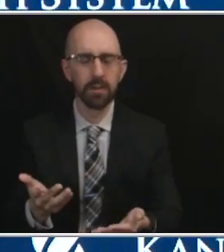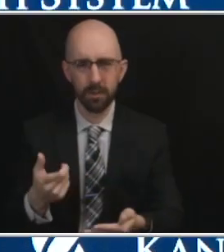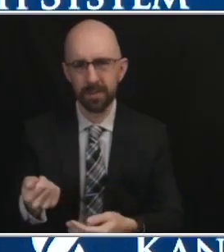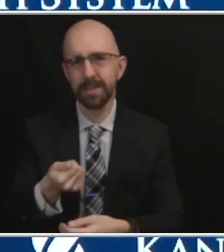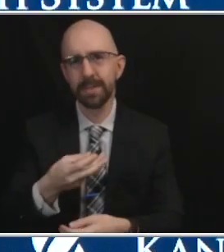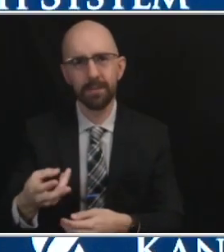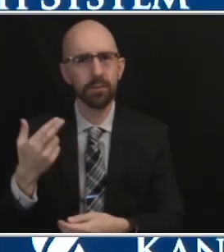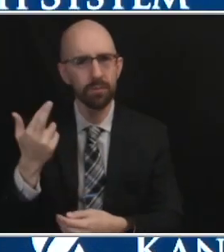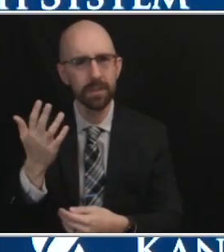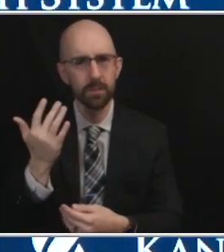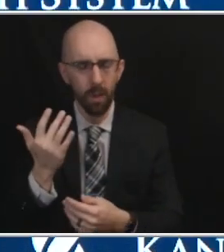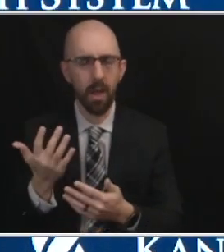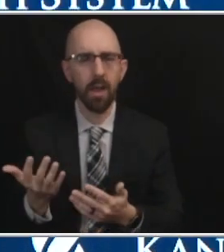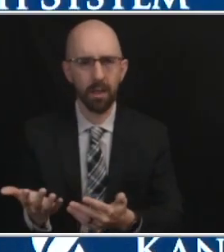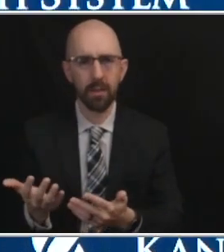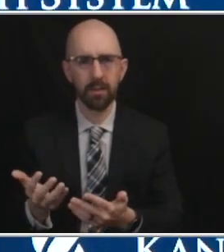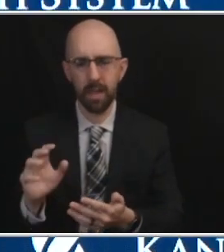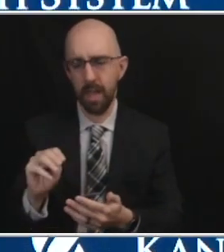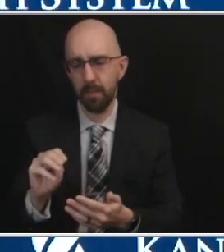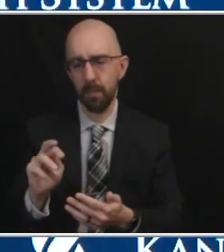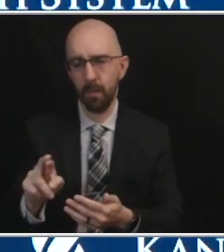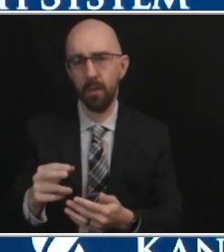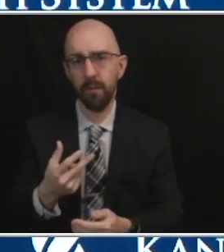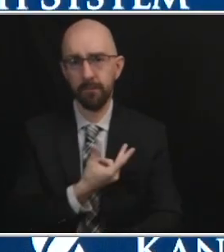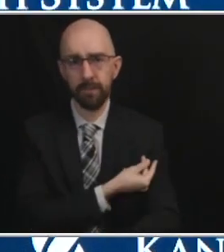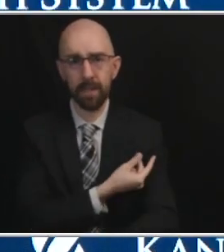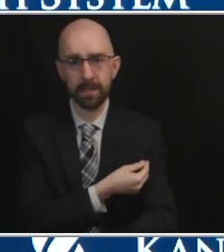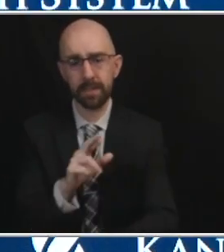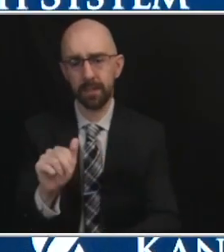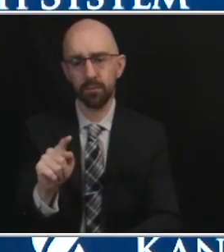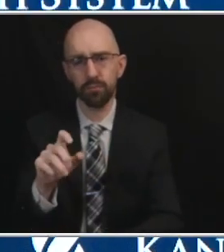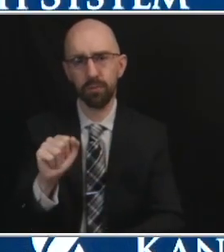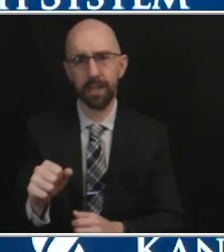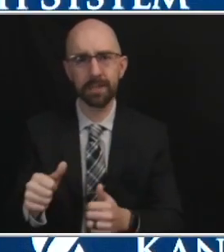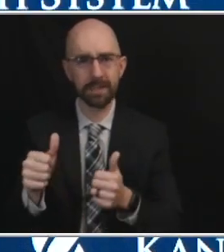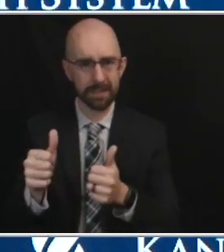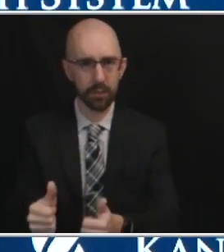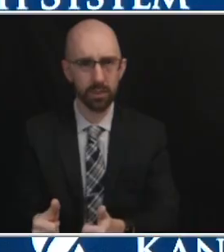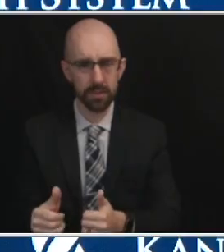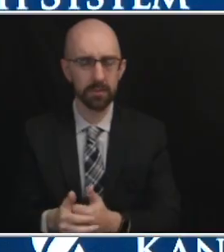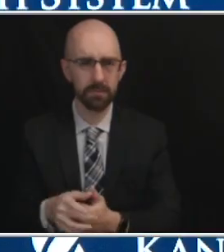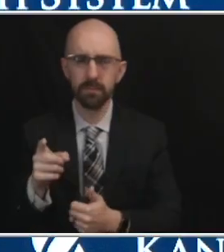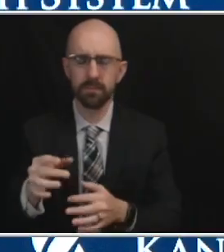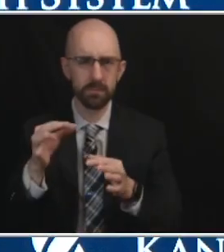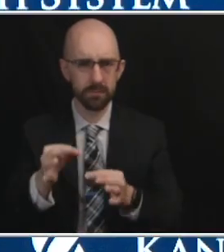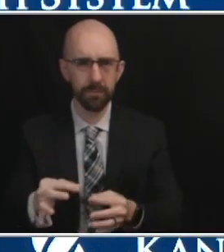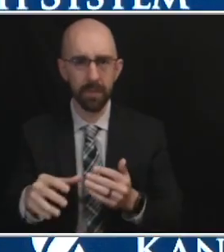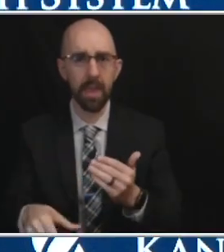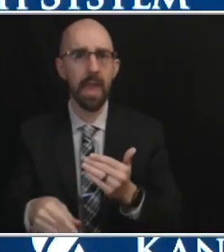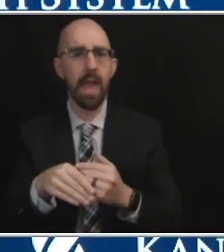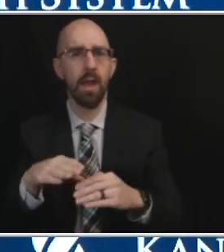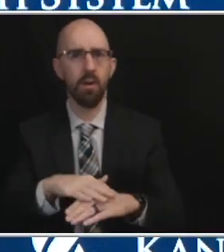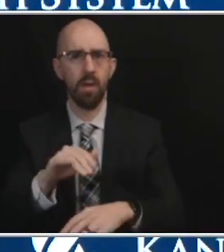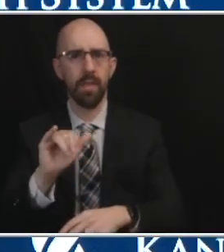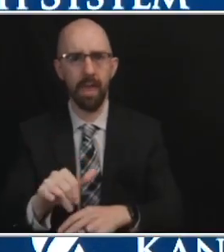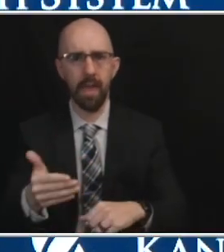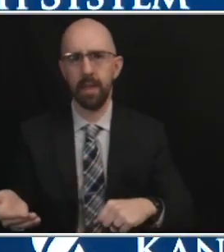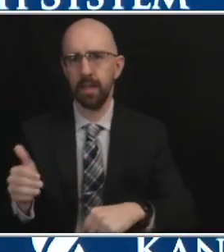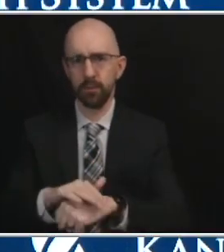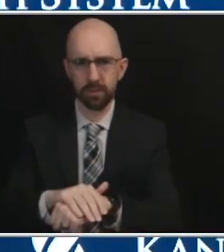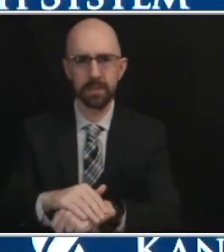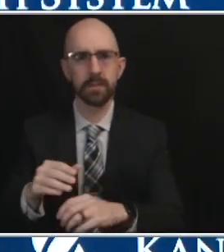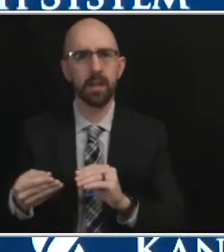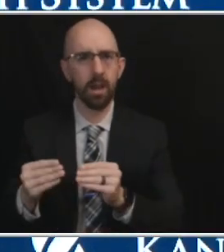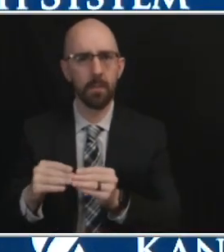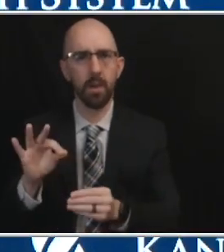why MMR vaccine rates are decreasing, but this has certainly added to the increase in the number of cases that